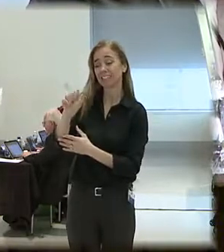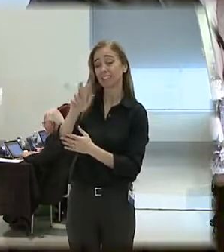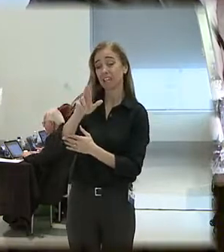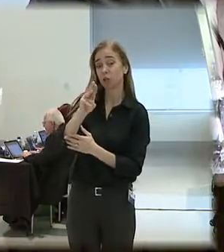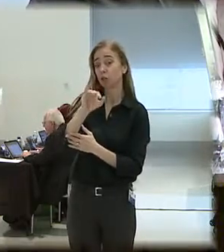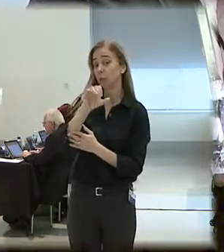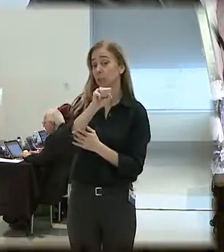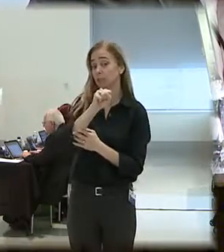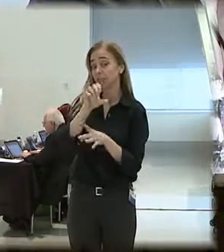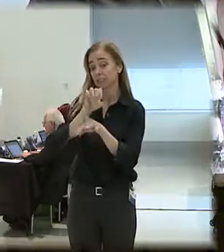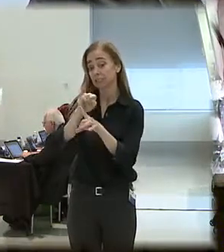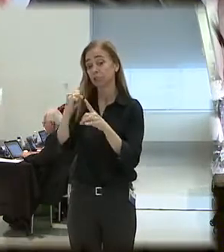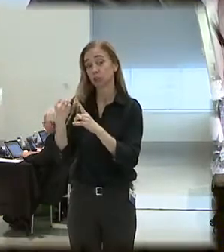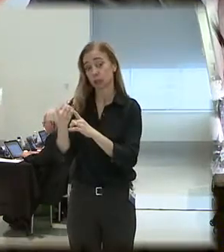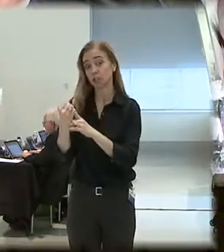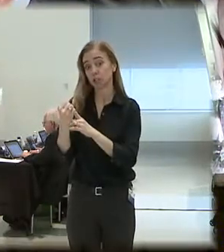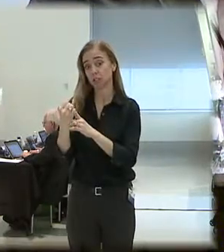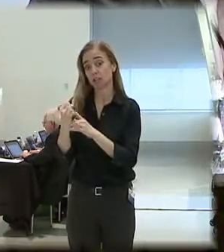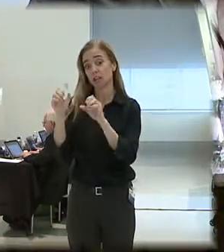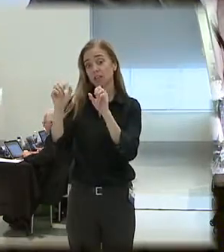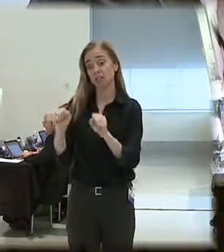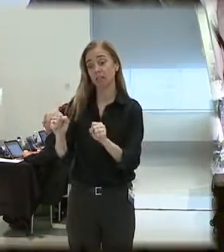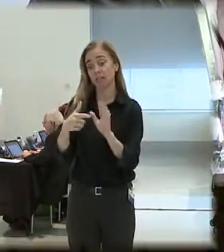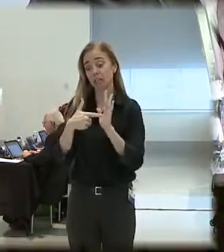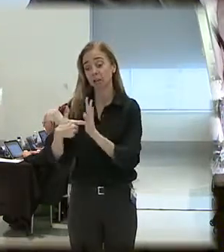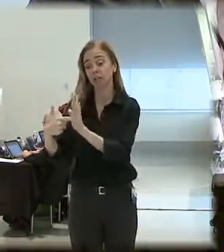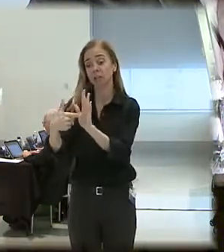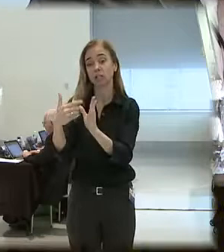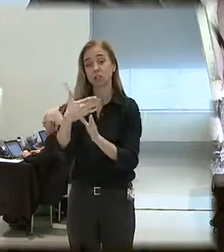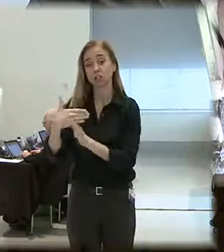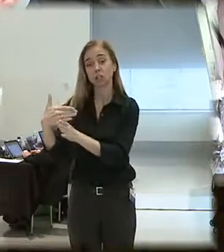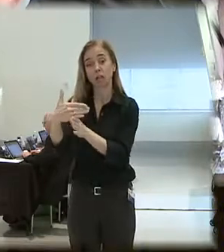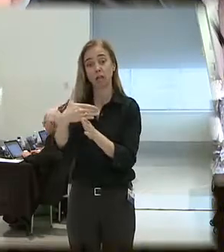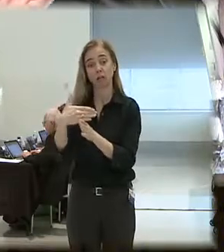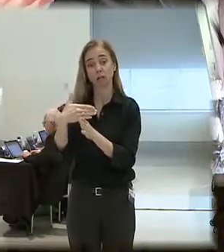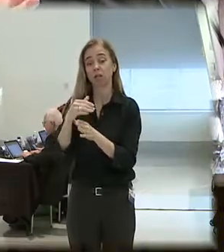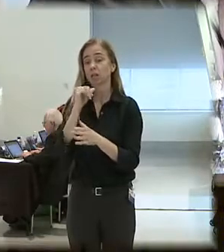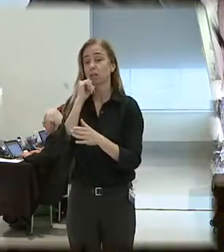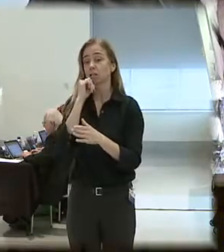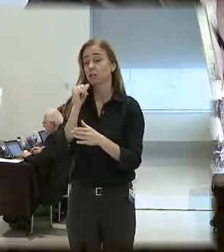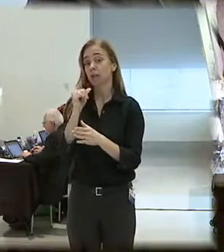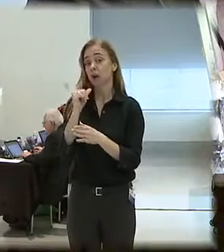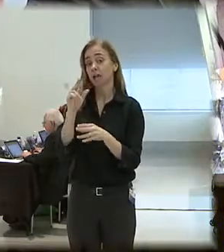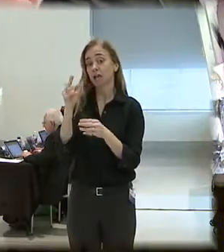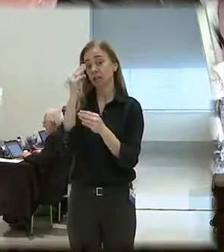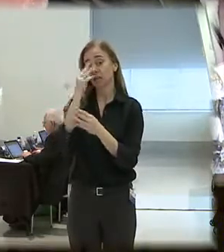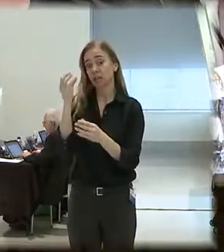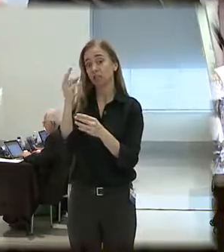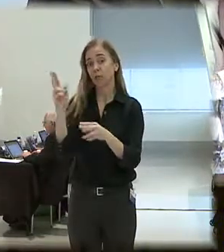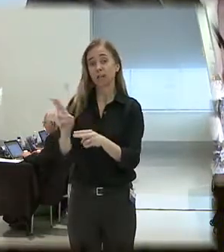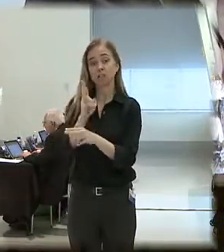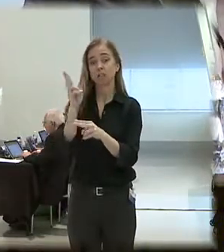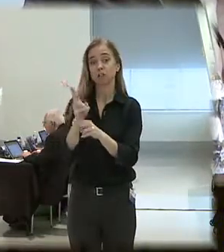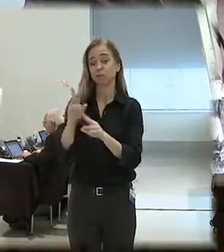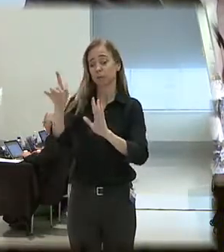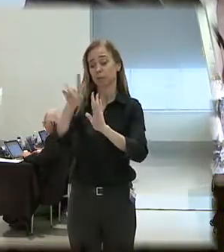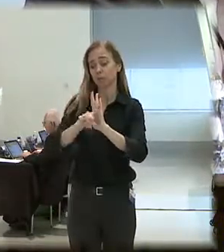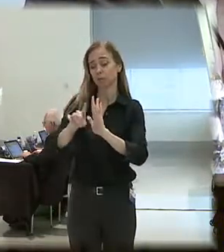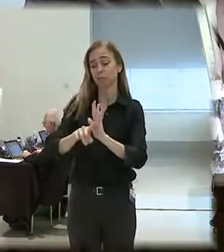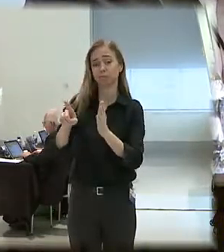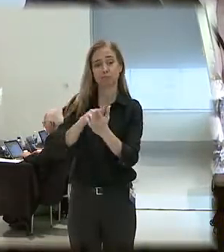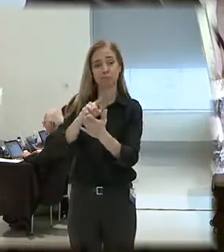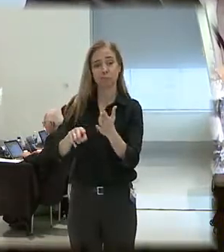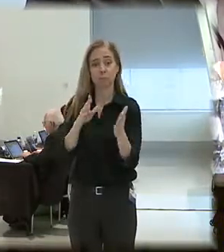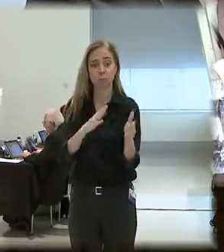situations that can be shared, and it's not information that's used in an adversarial process. And